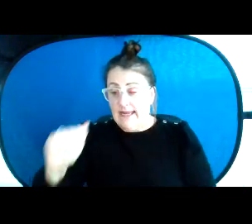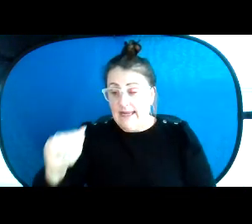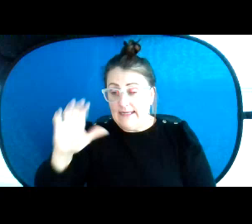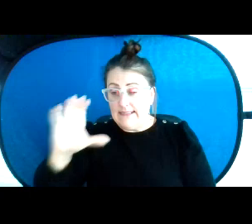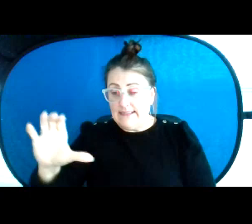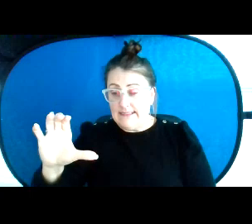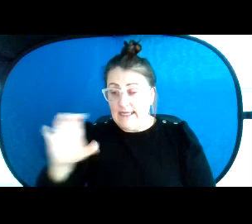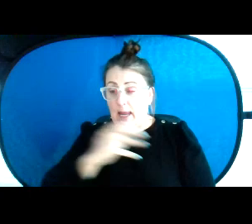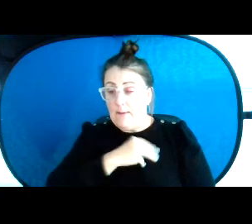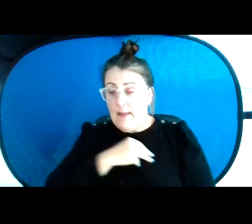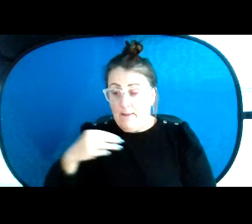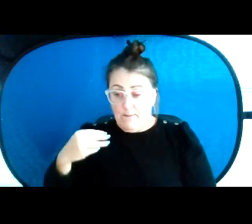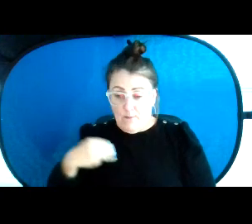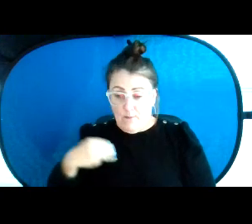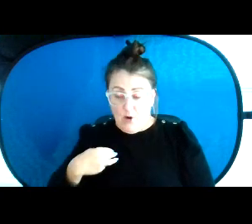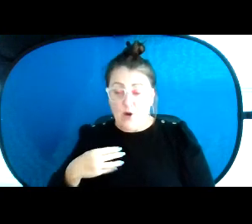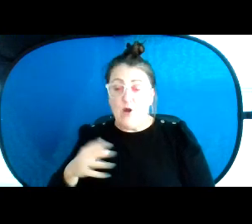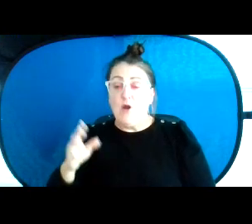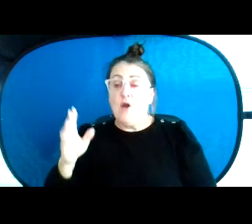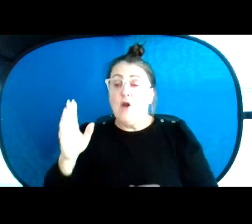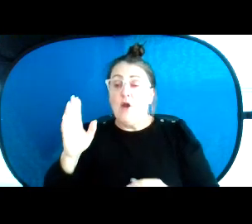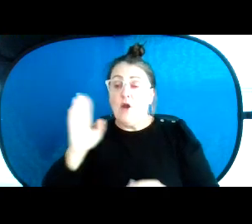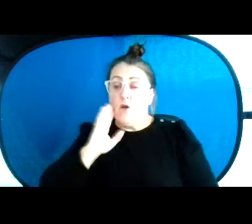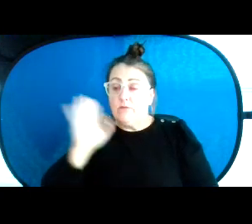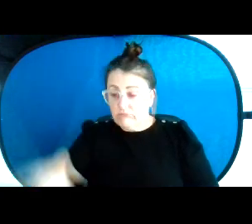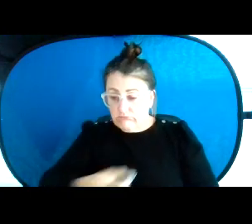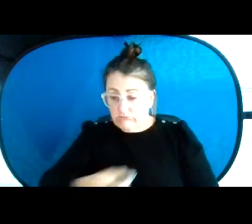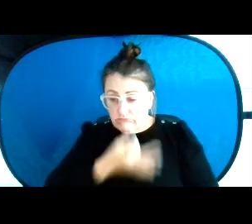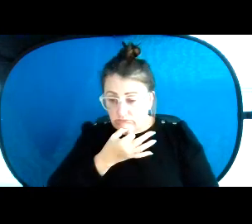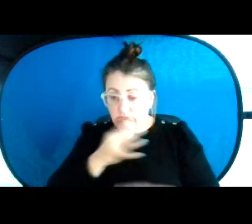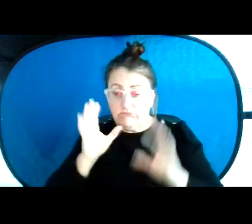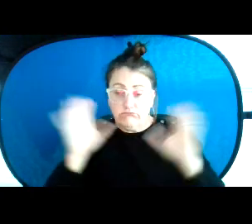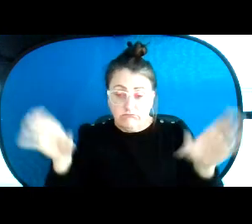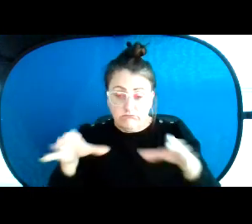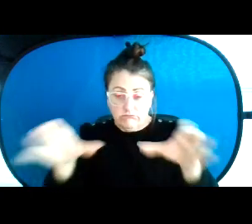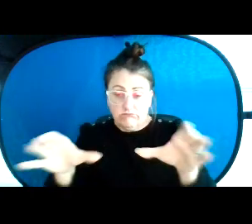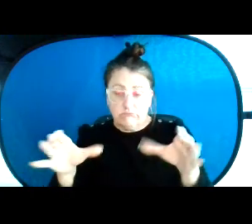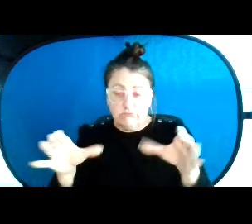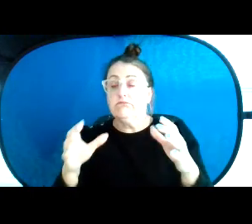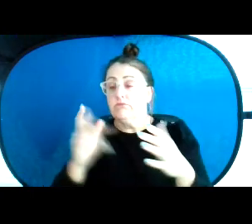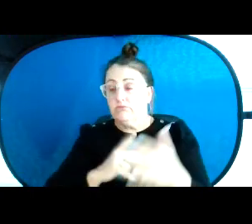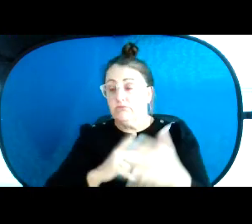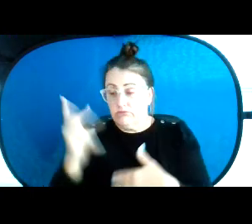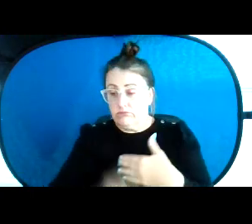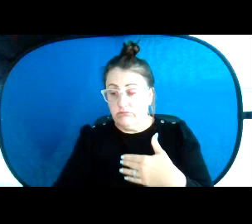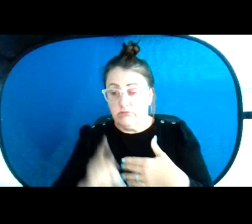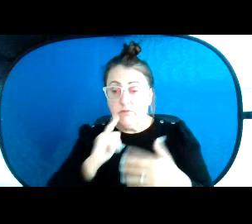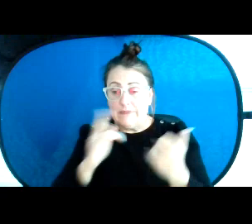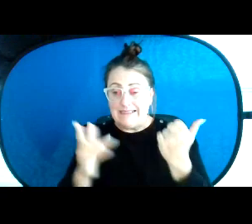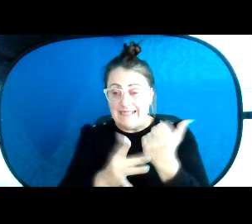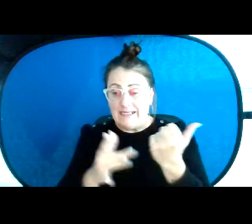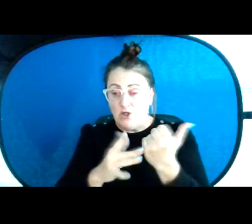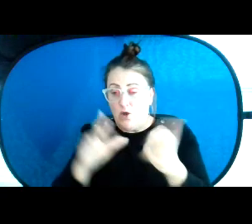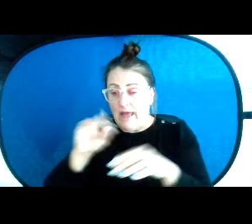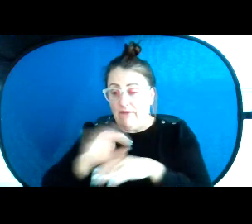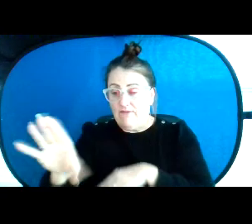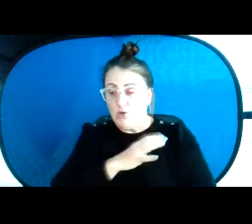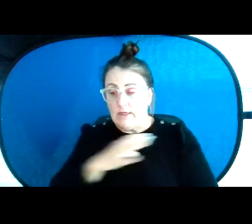a liaison and subject matter expert with the Active Transportation Program Technical Advisory Committee,